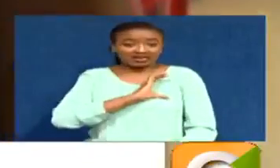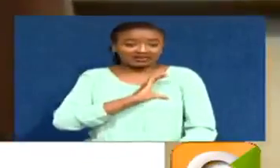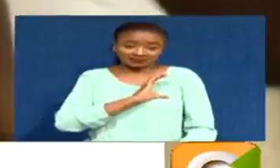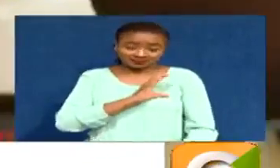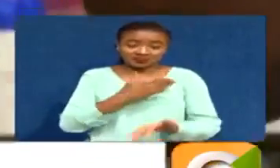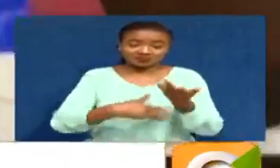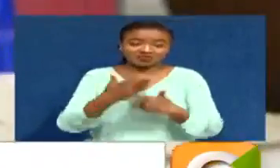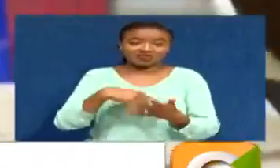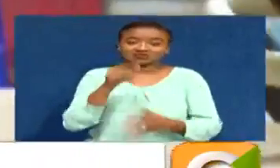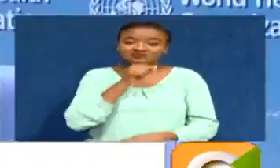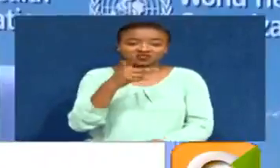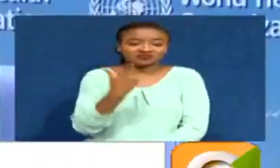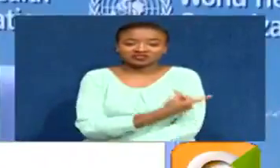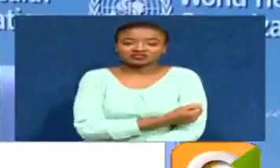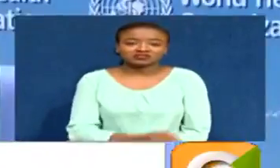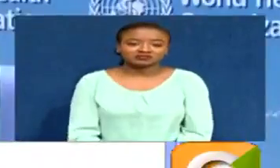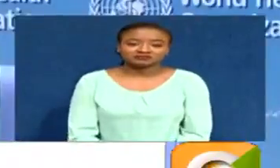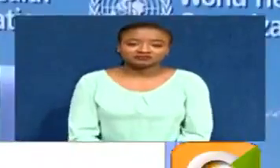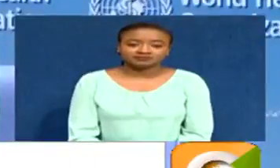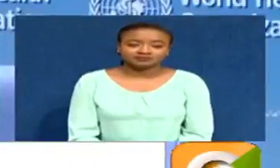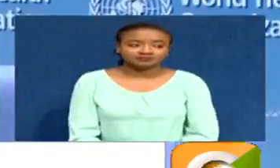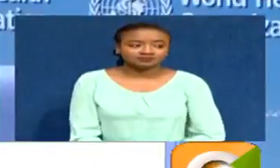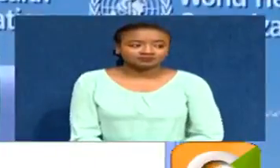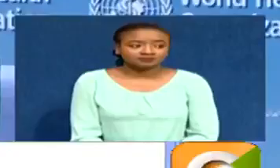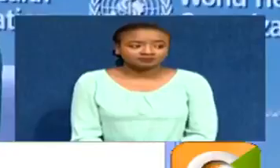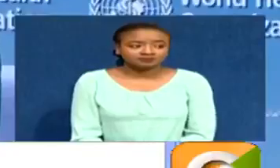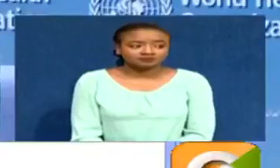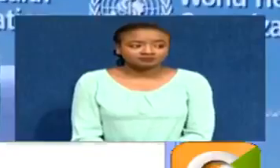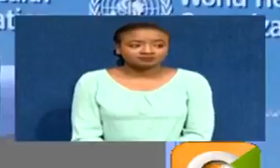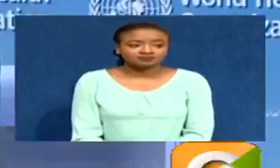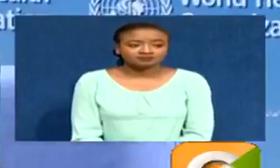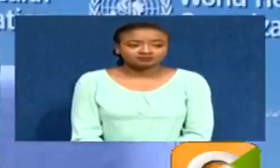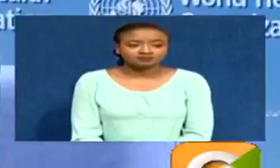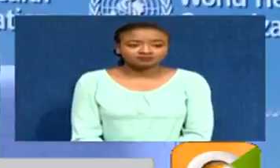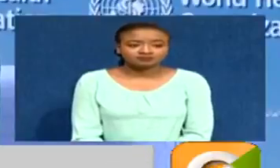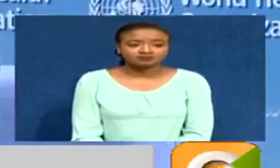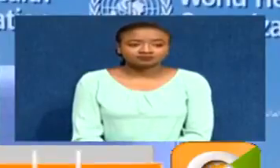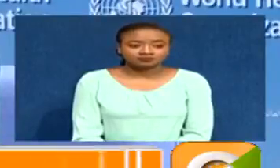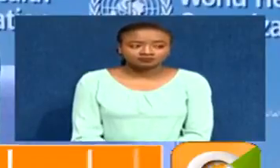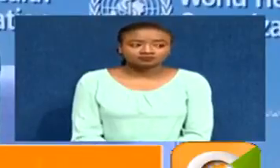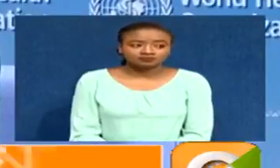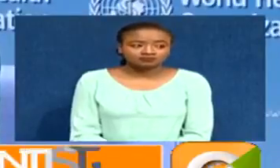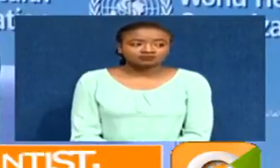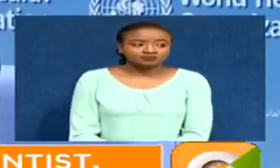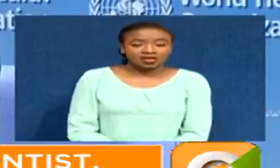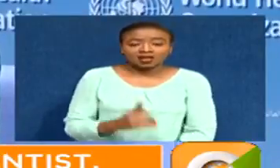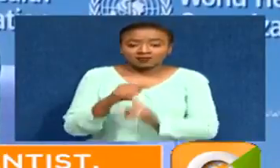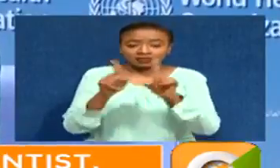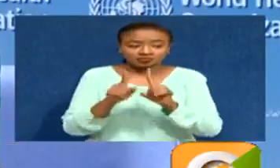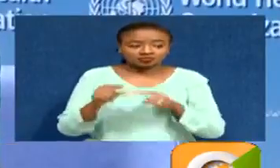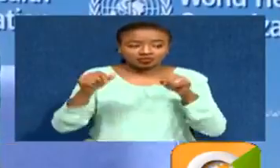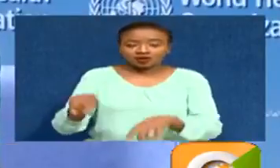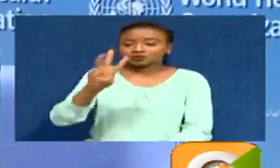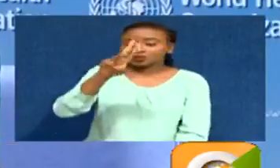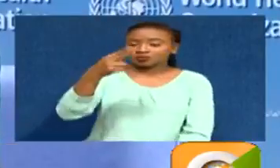mix and match the vaccines. People who are thinking about mixing and matching. But now, WHO's